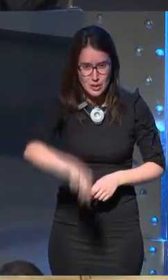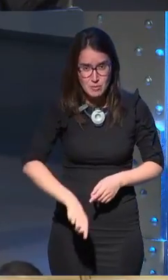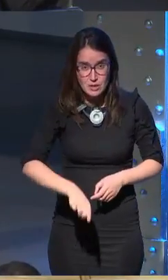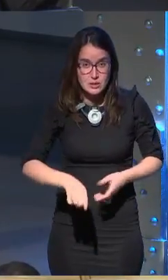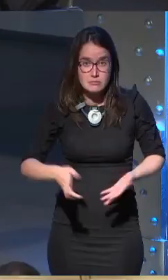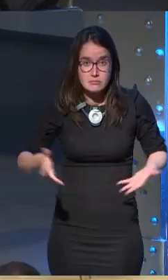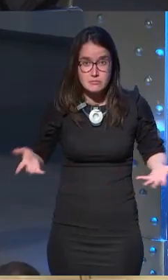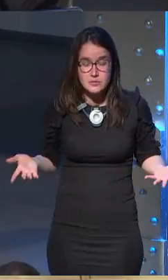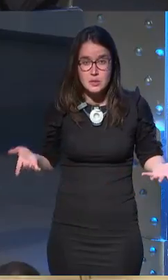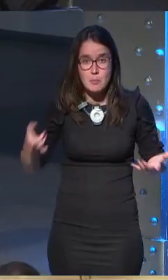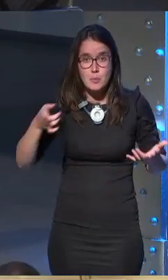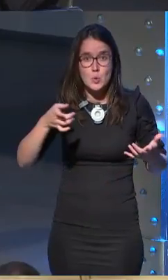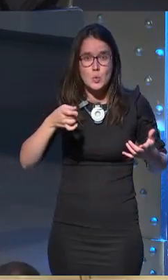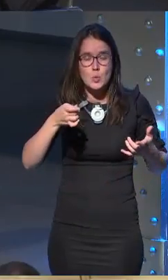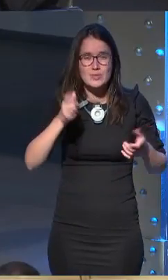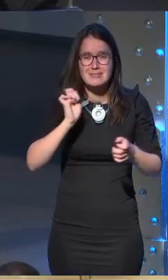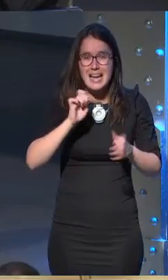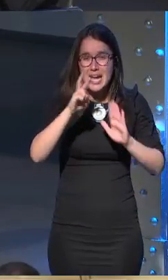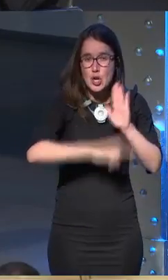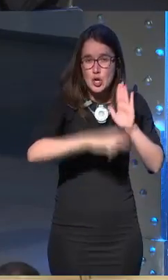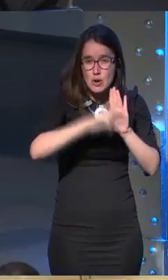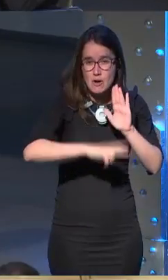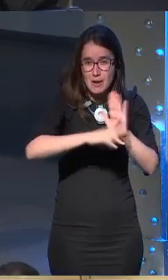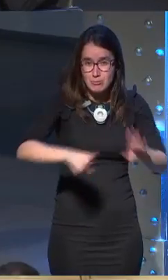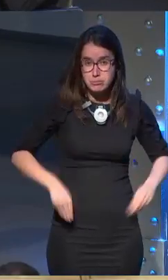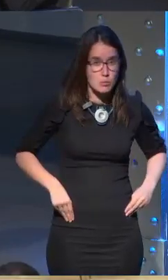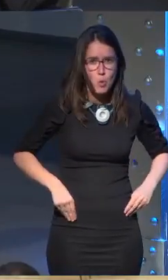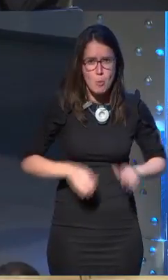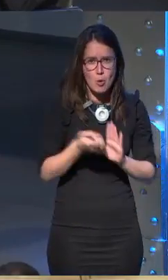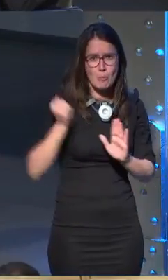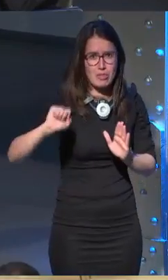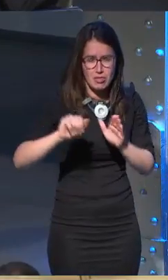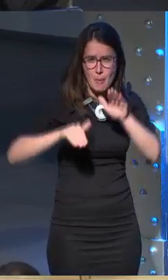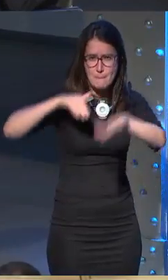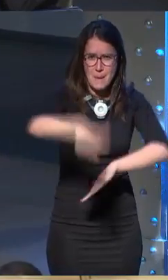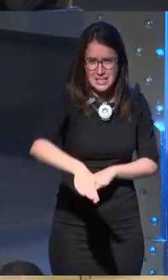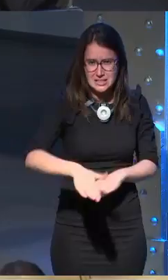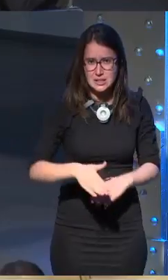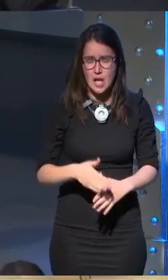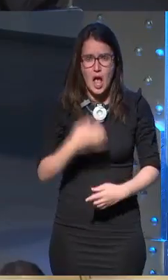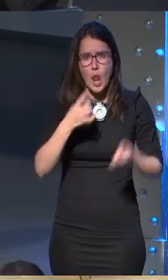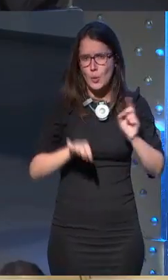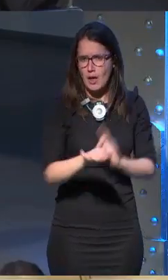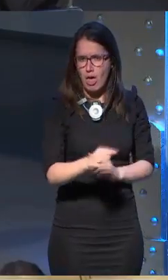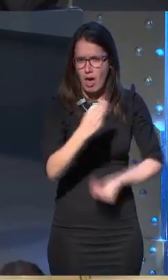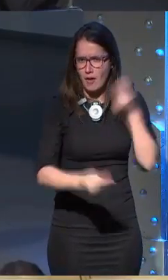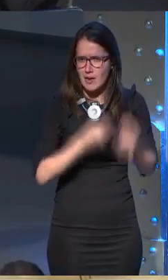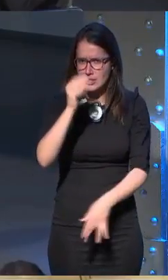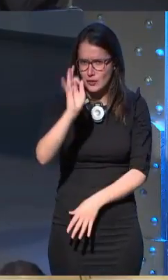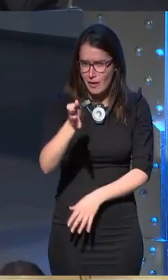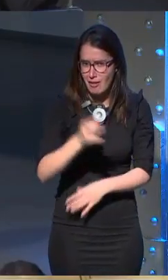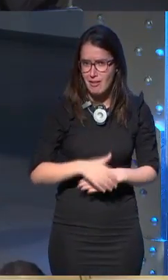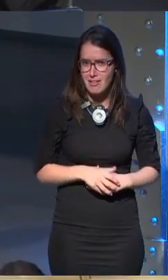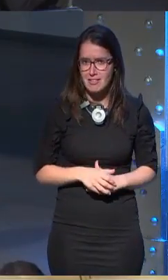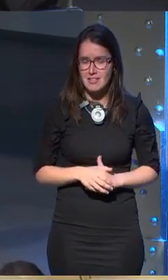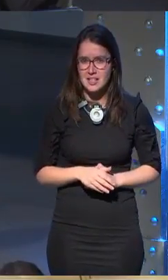were a child, to be a little bit naughty and not to take in the set rules and go beyond constantly. Because I think you